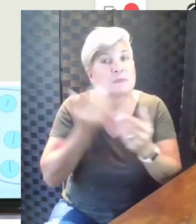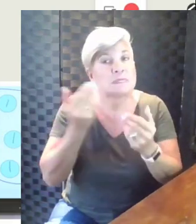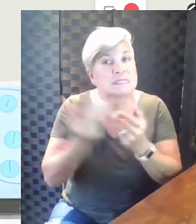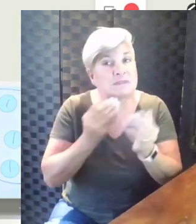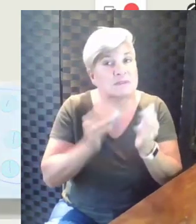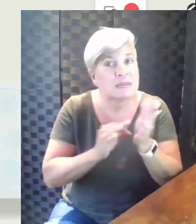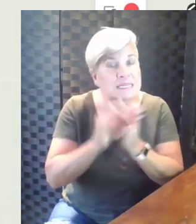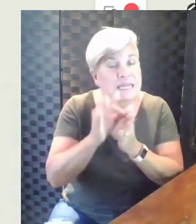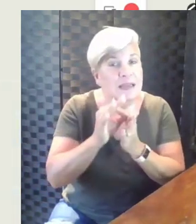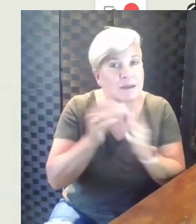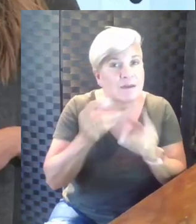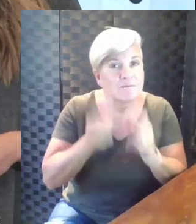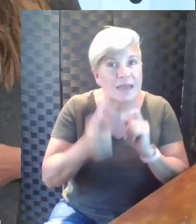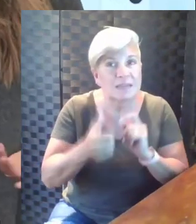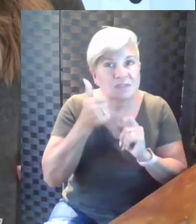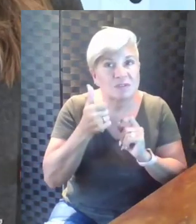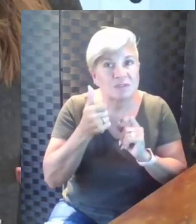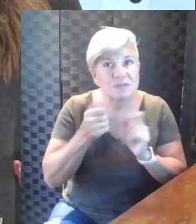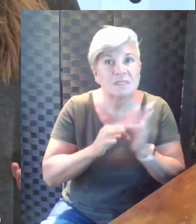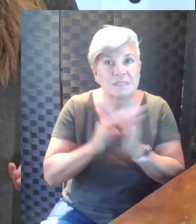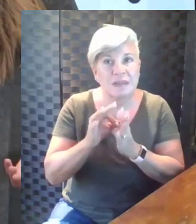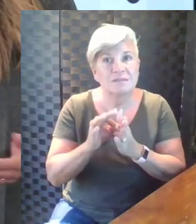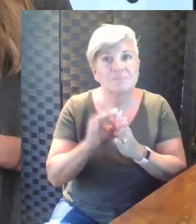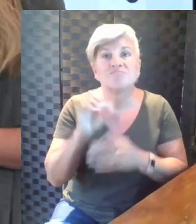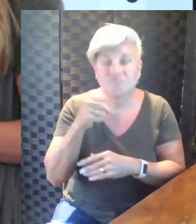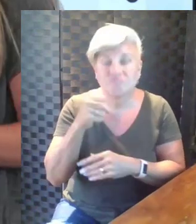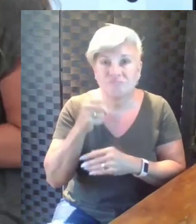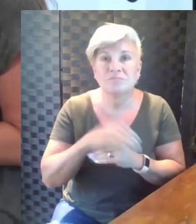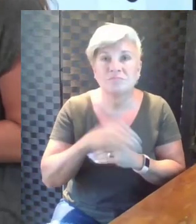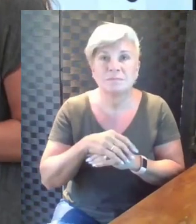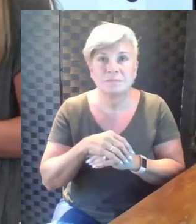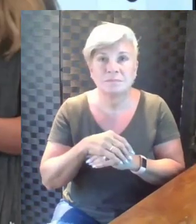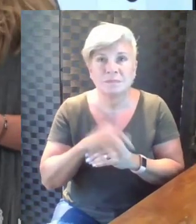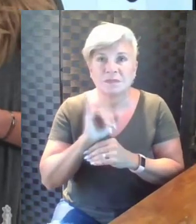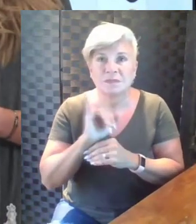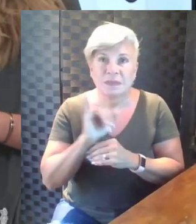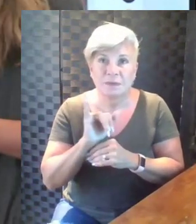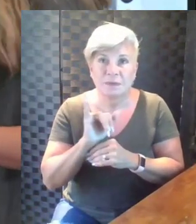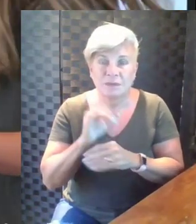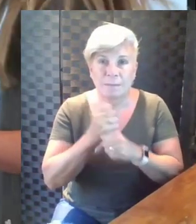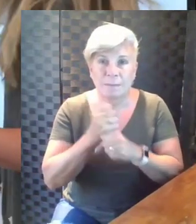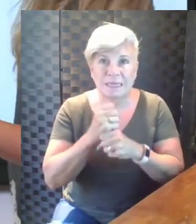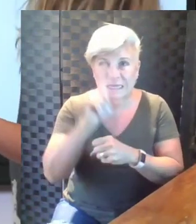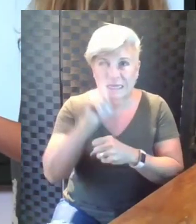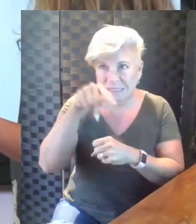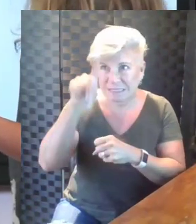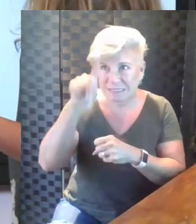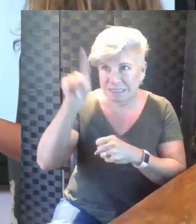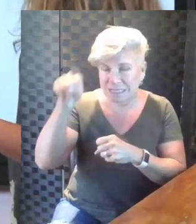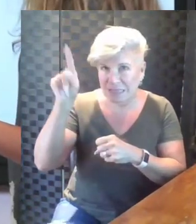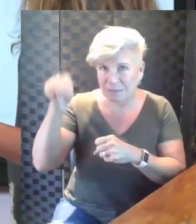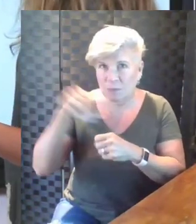or maybe a little faster when we were counting? Absolutely. Just like if we were making tally marks,